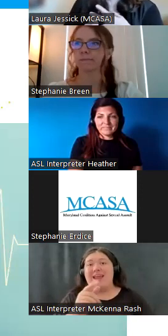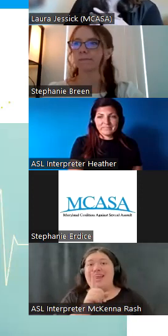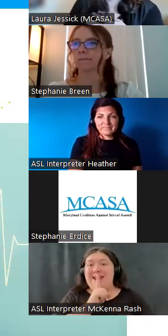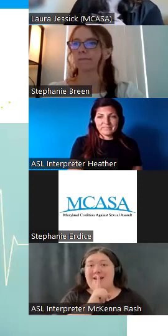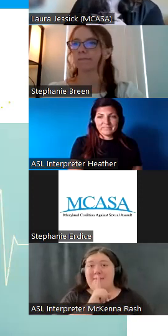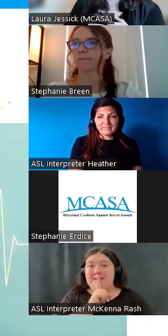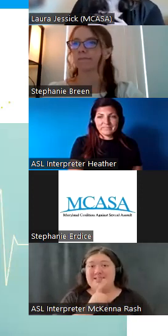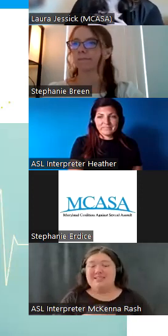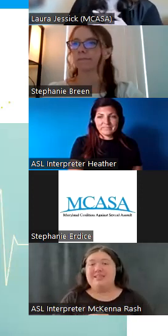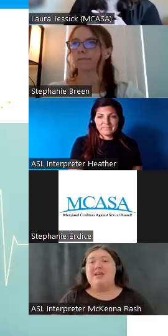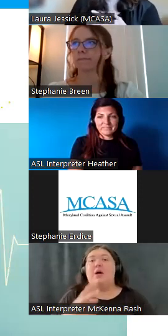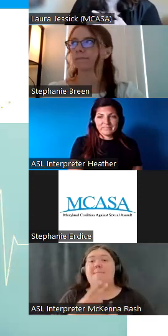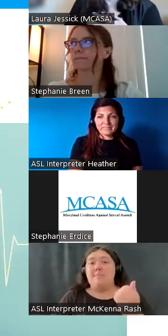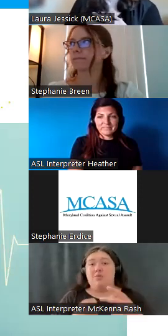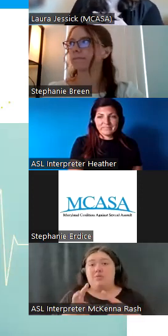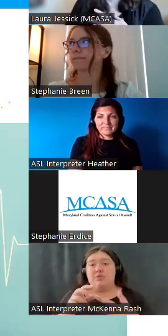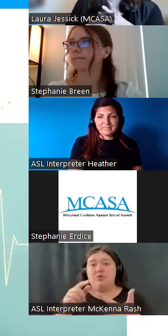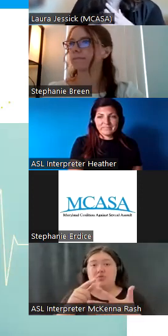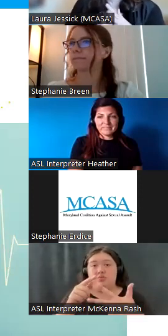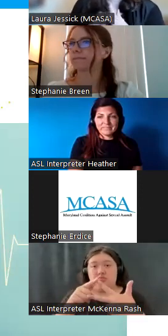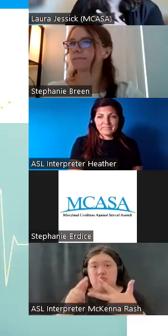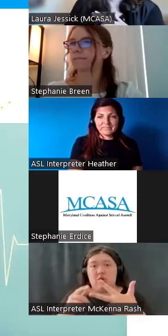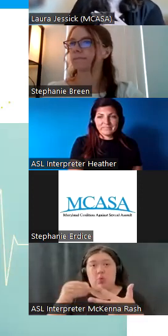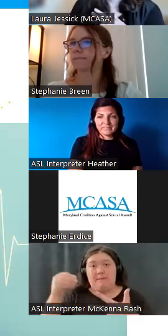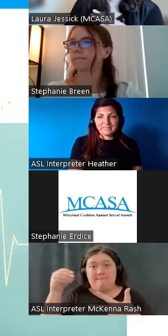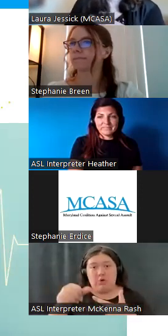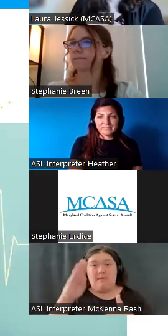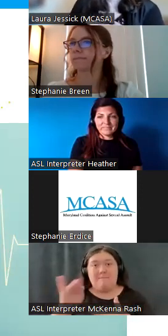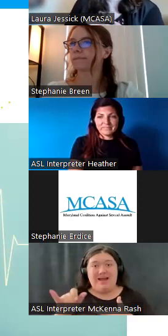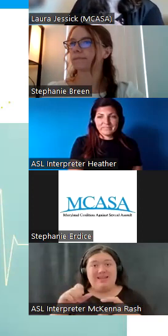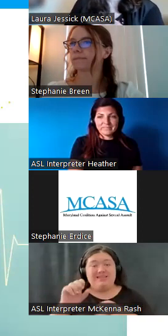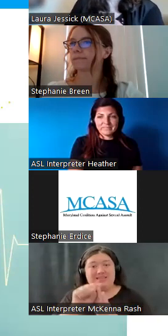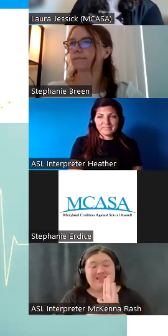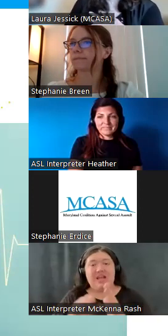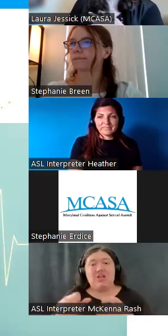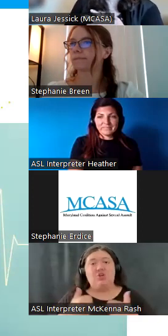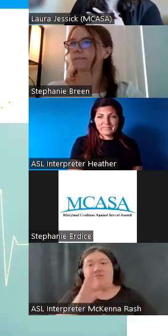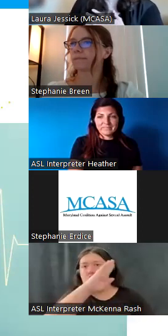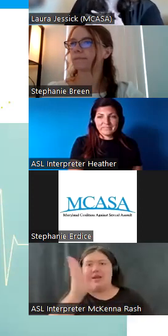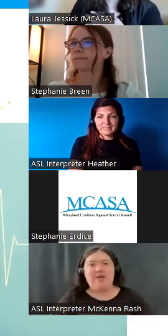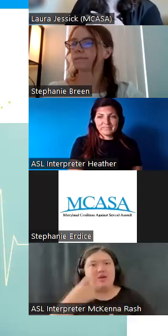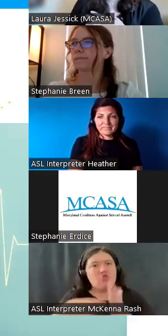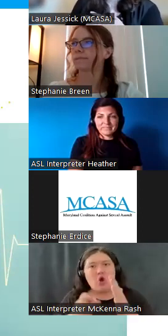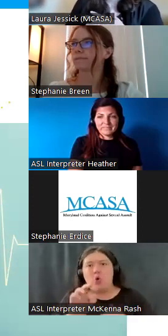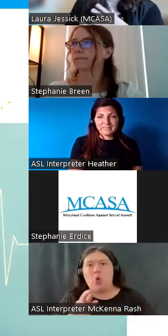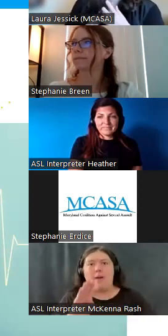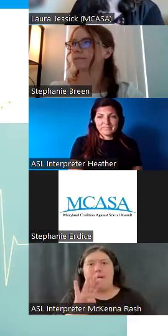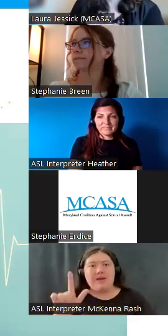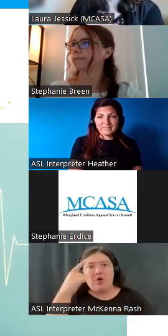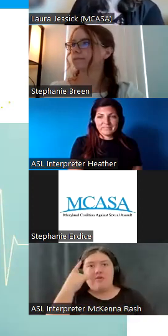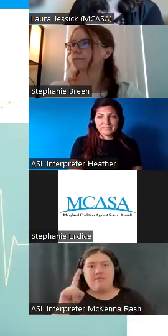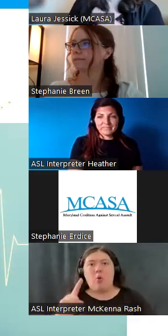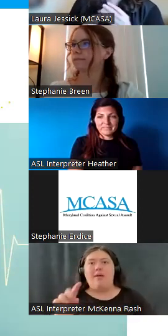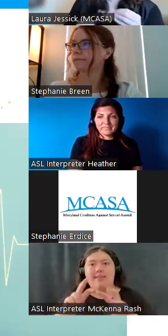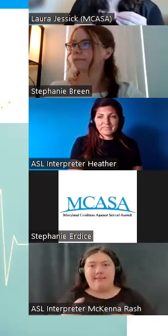of these are reimbursed by the state. A survivor should never be charged or billed for the sexual assault forensic exam, as long